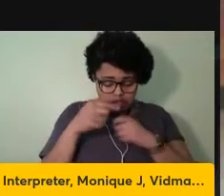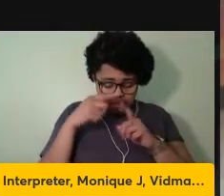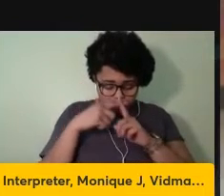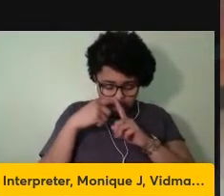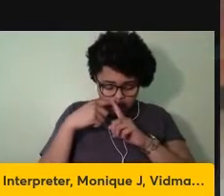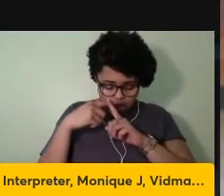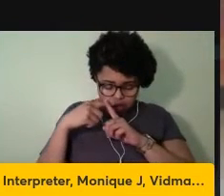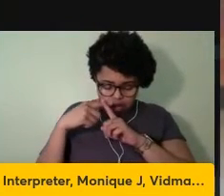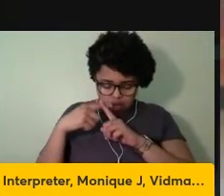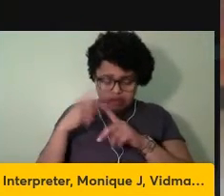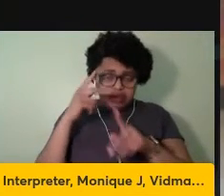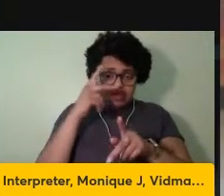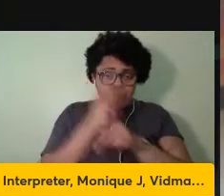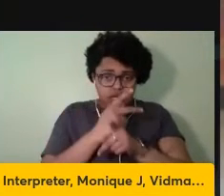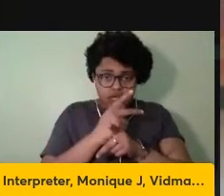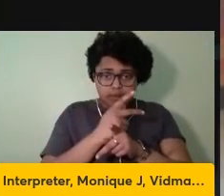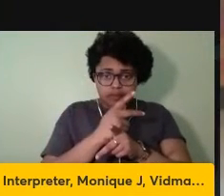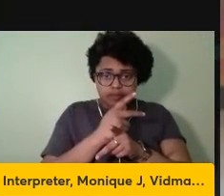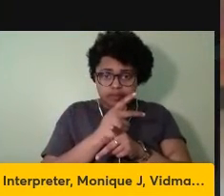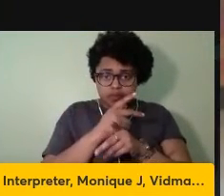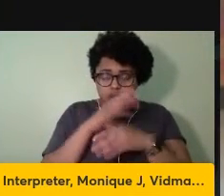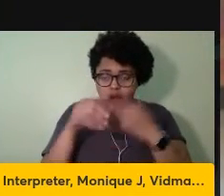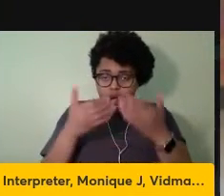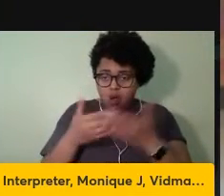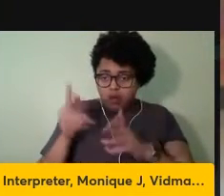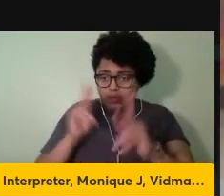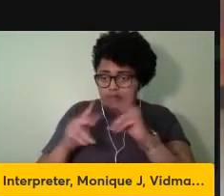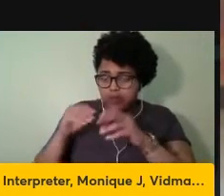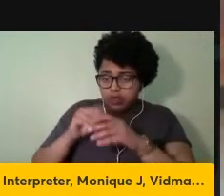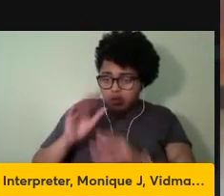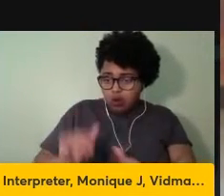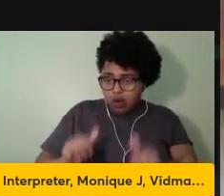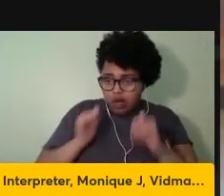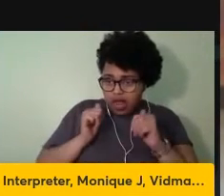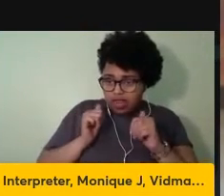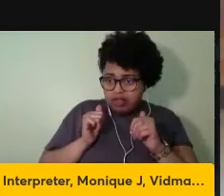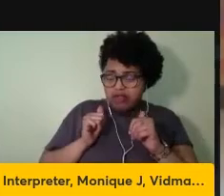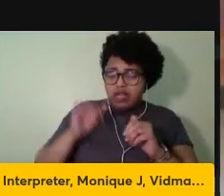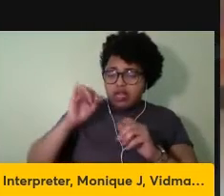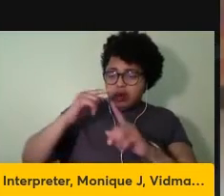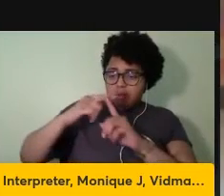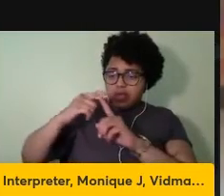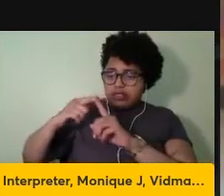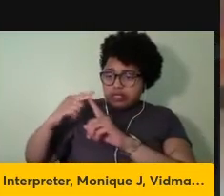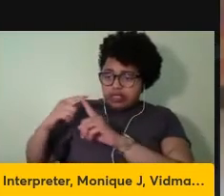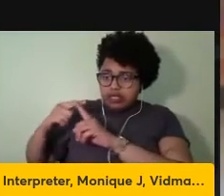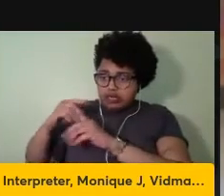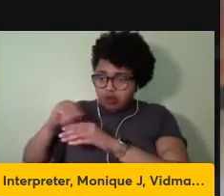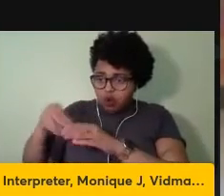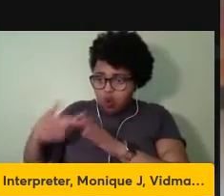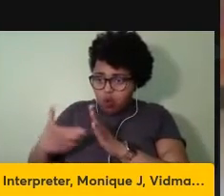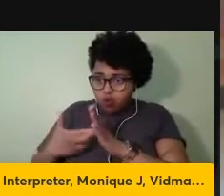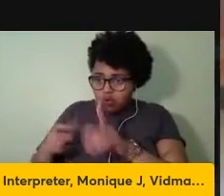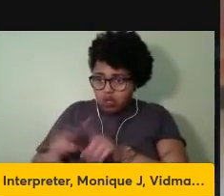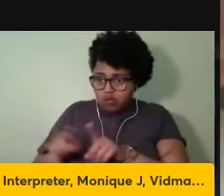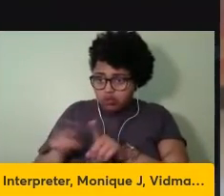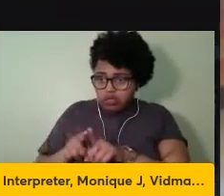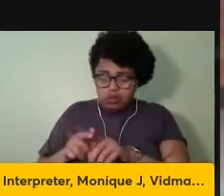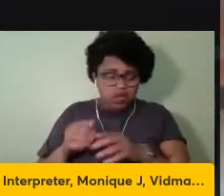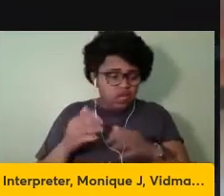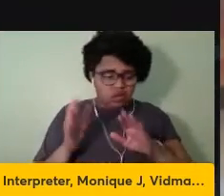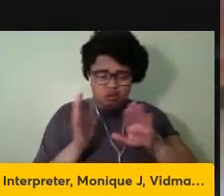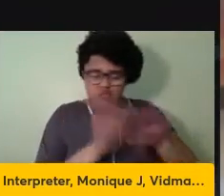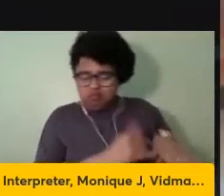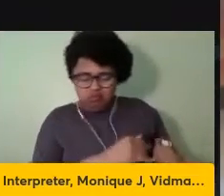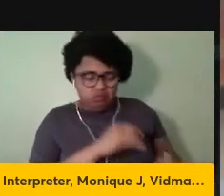you keep in mind the people in your life and the situations in your life that are positive and that matter, and you look past the toxicity and you keep your